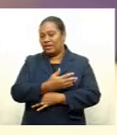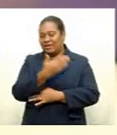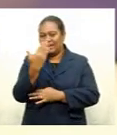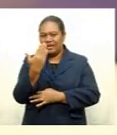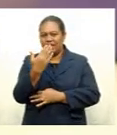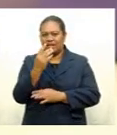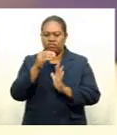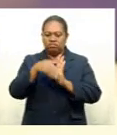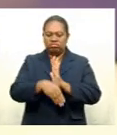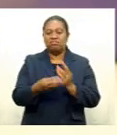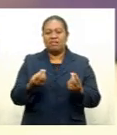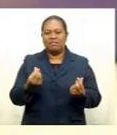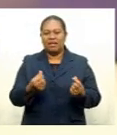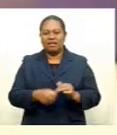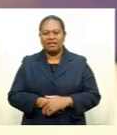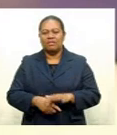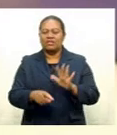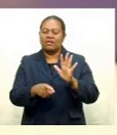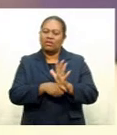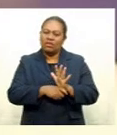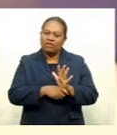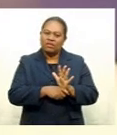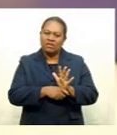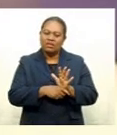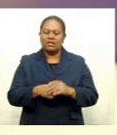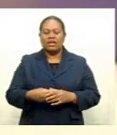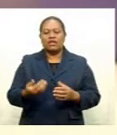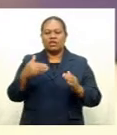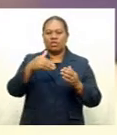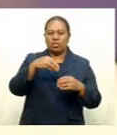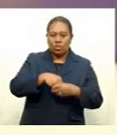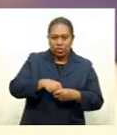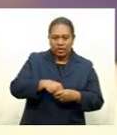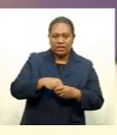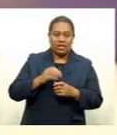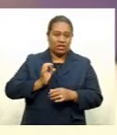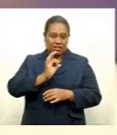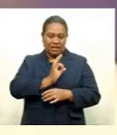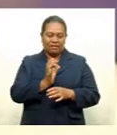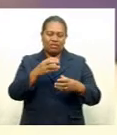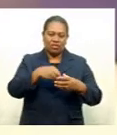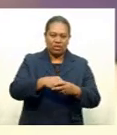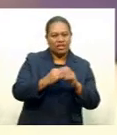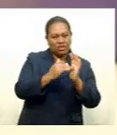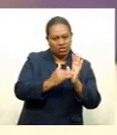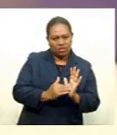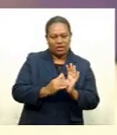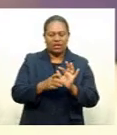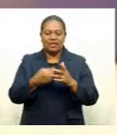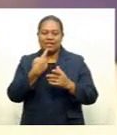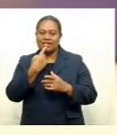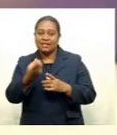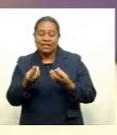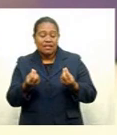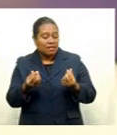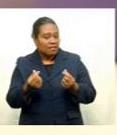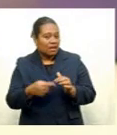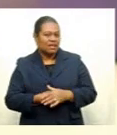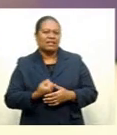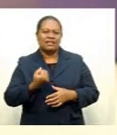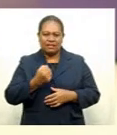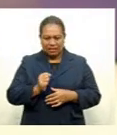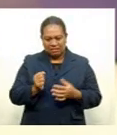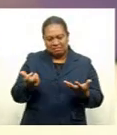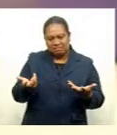drop as US Federal Reserve officials, including Chair Jerome Powell, reaffirmed that tighter monetary policy was still some